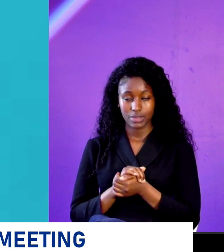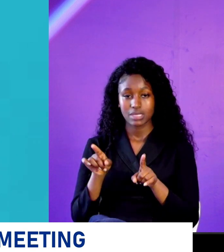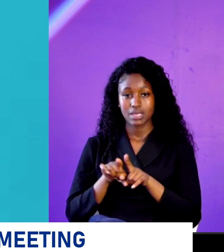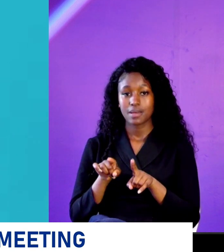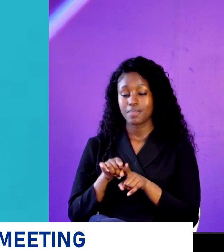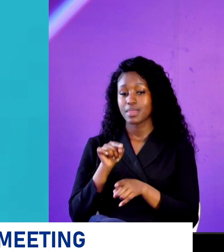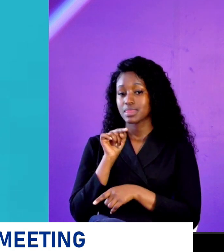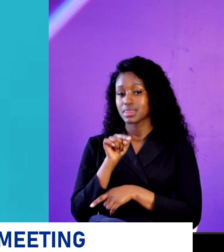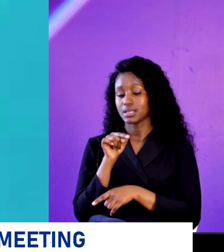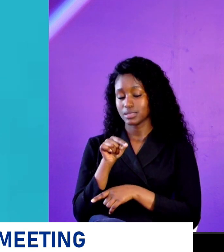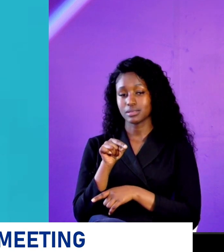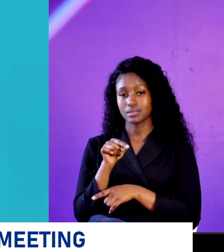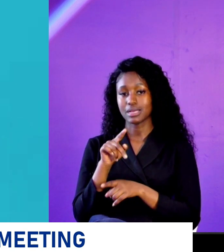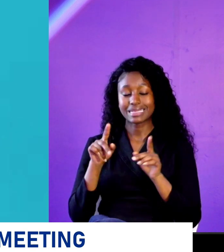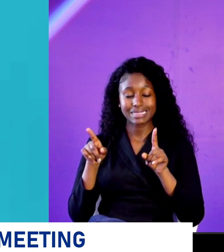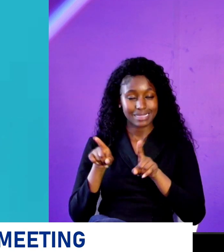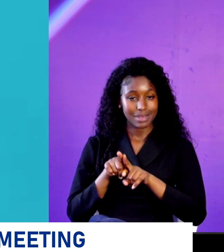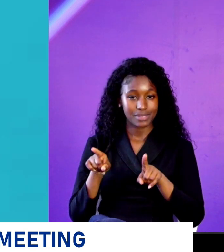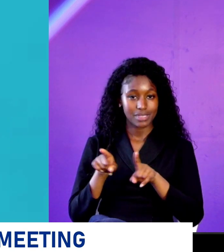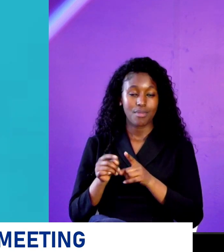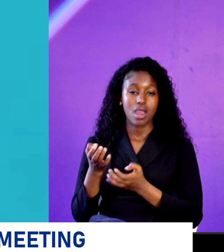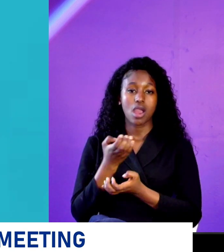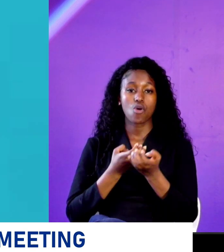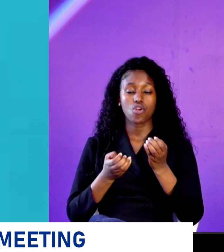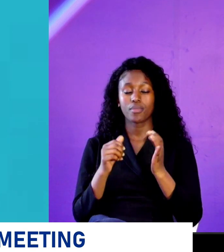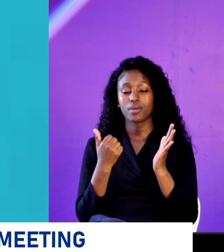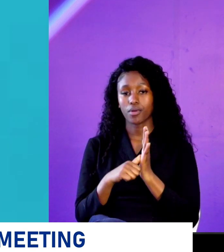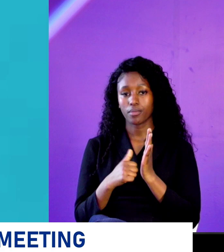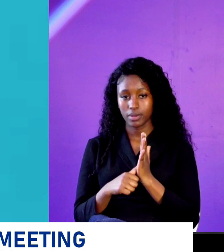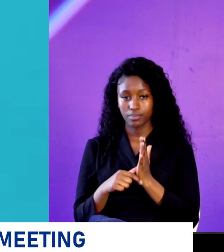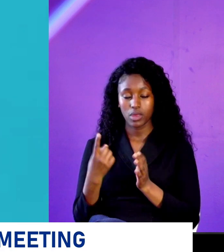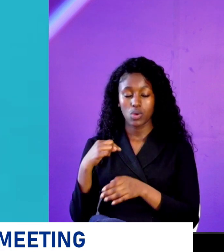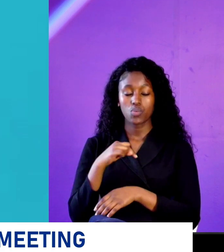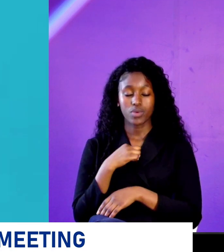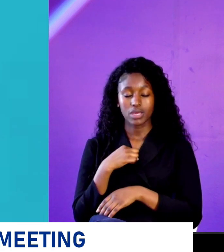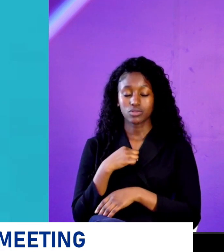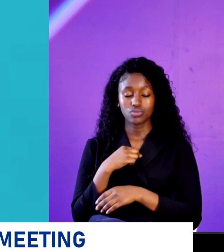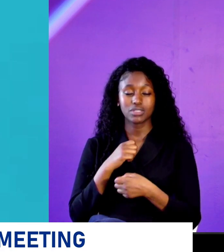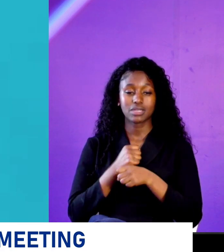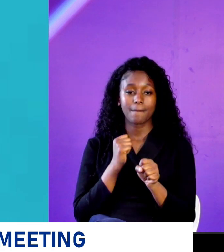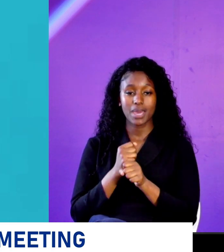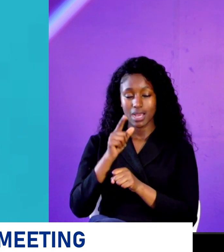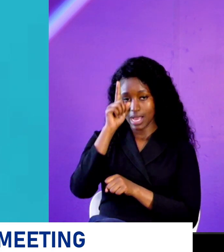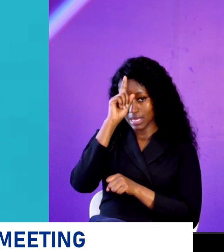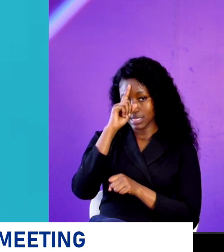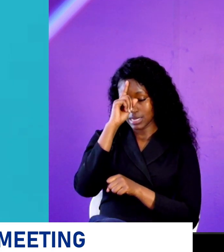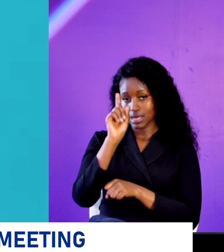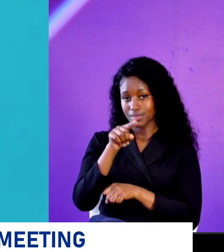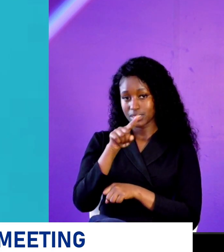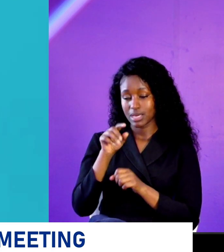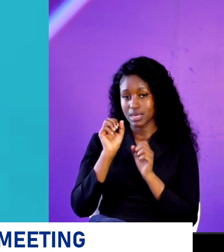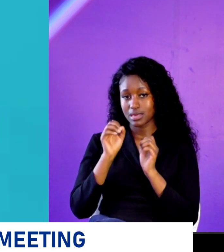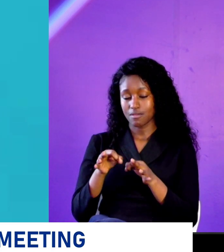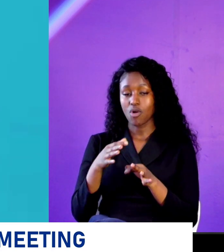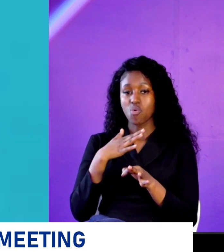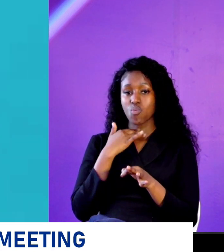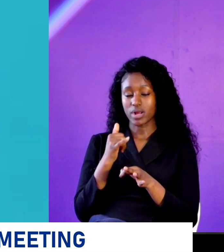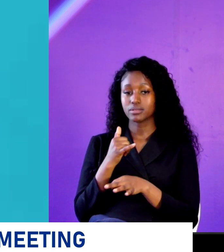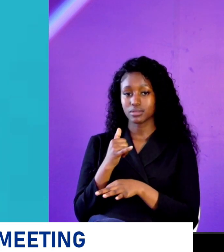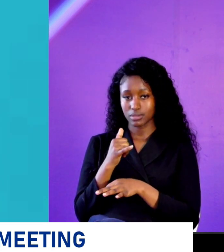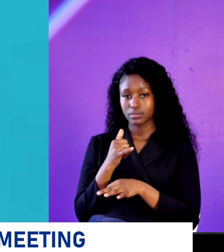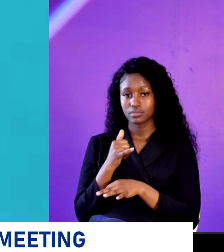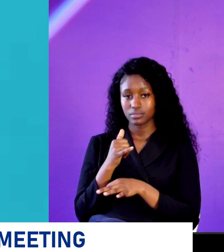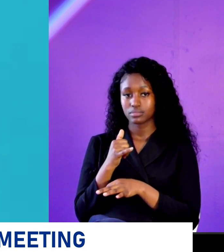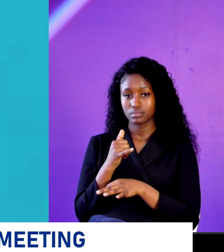an economic issue. We would be making a serious mistake if we limited ourselves to looking at